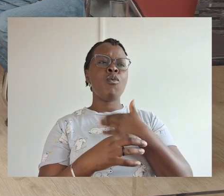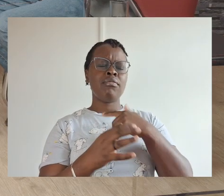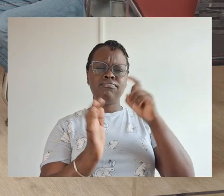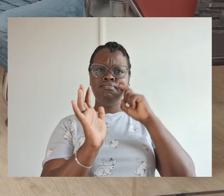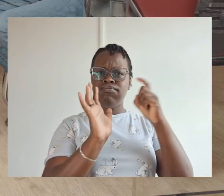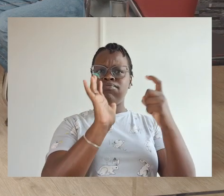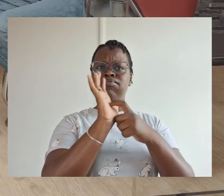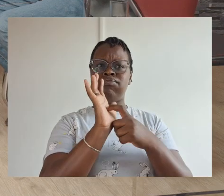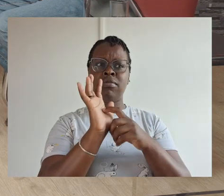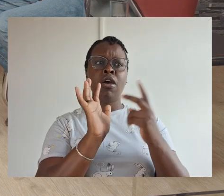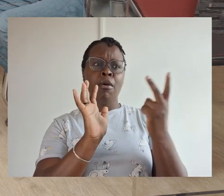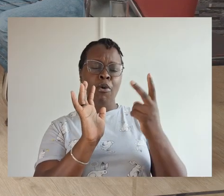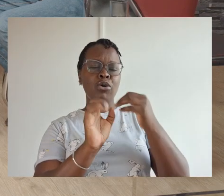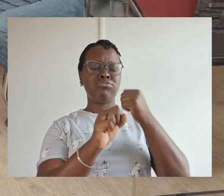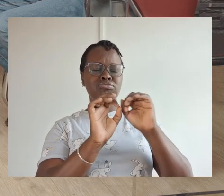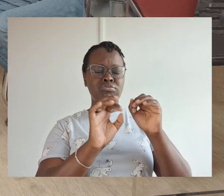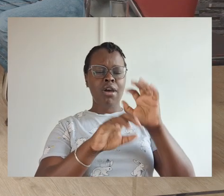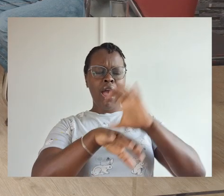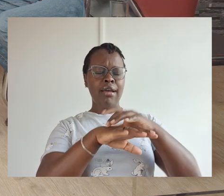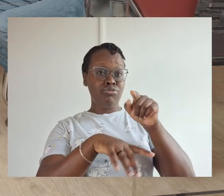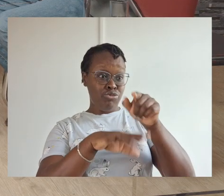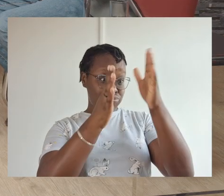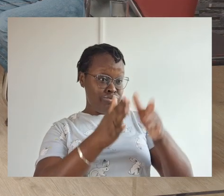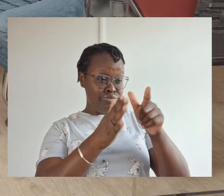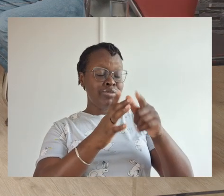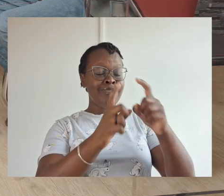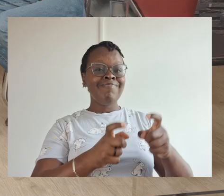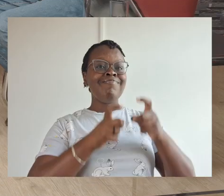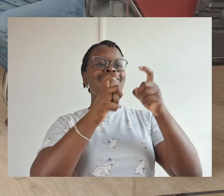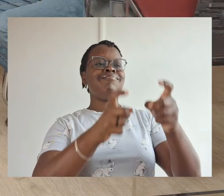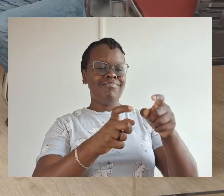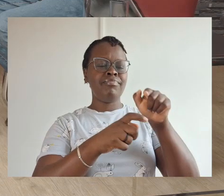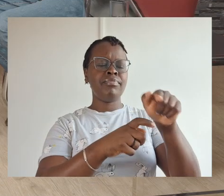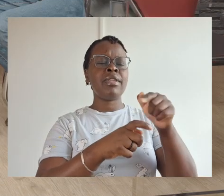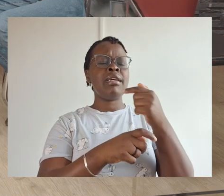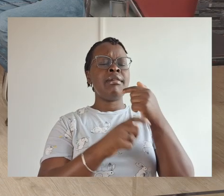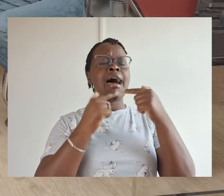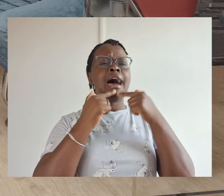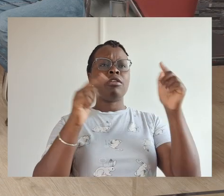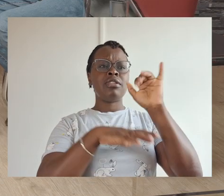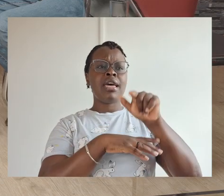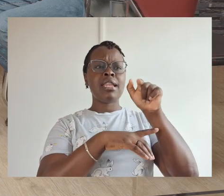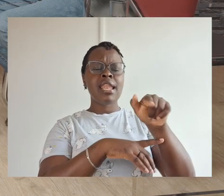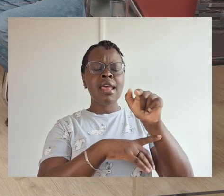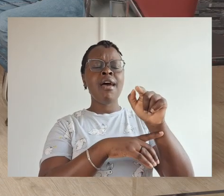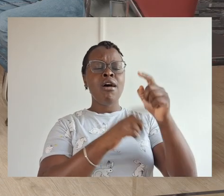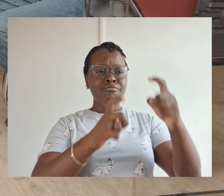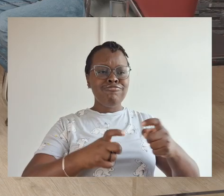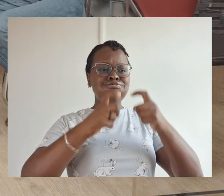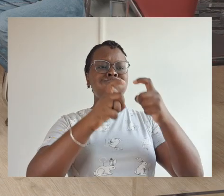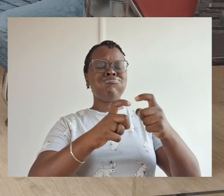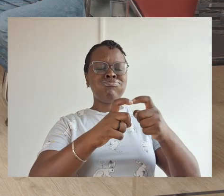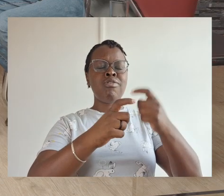conversation without acknowledging your award back in 2023, Abdullahi. And the UN Refugee Agency announced that you are the laureate